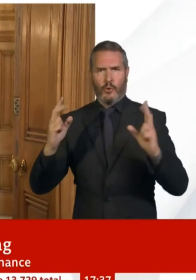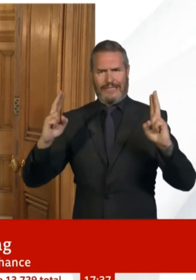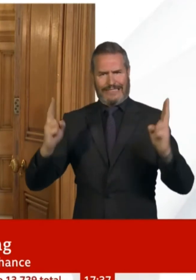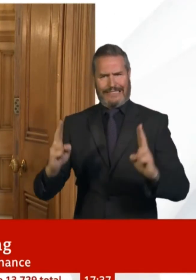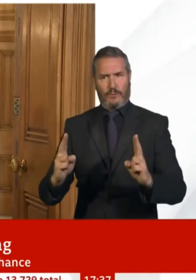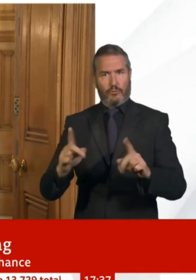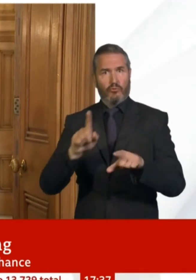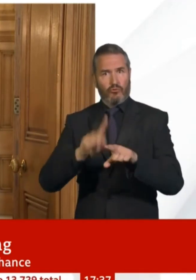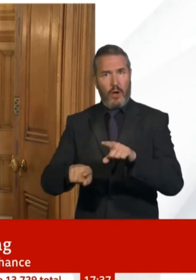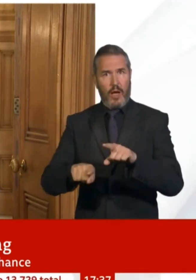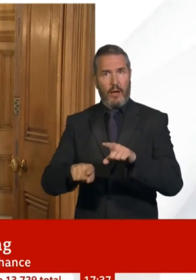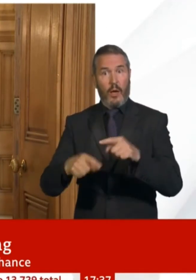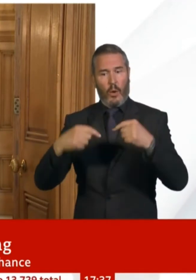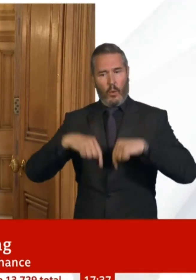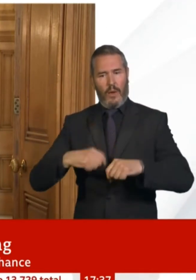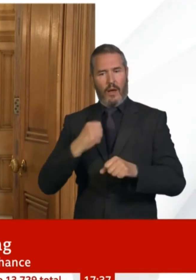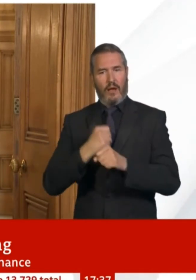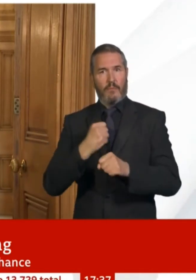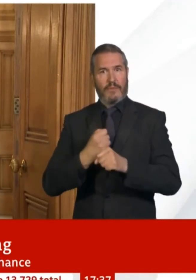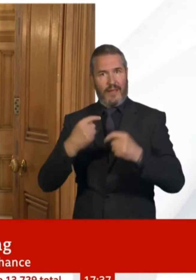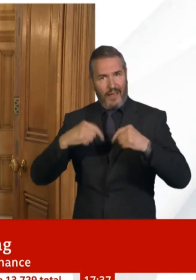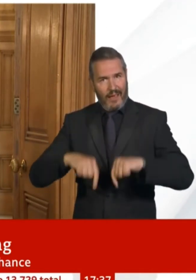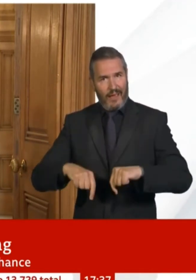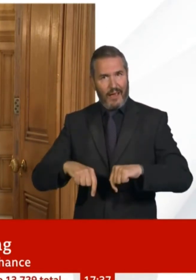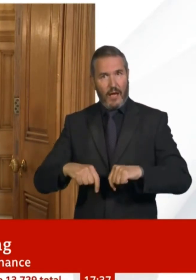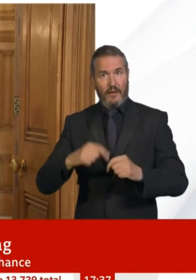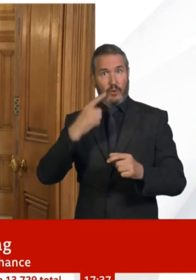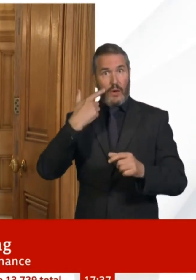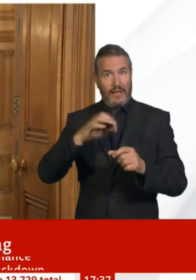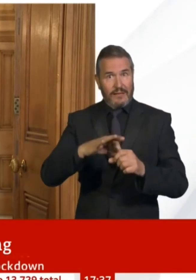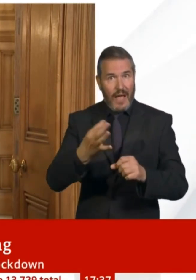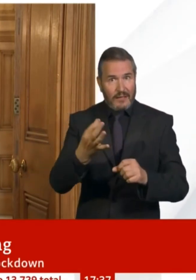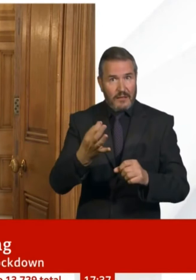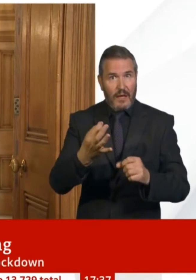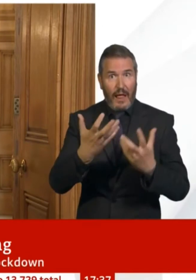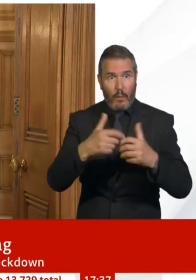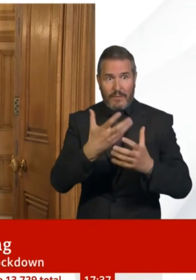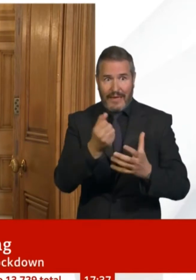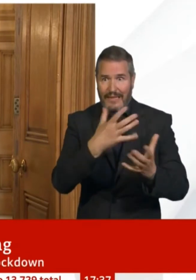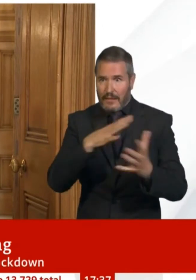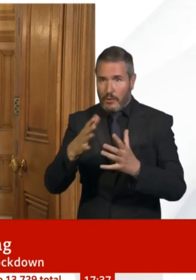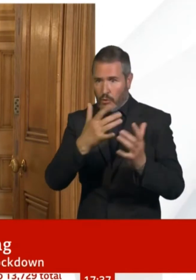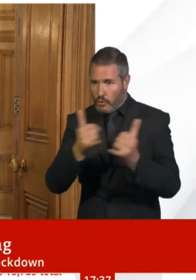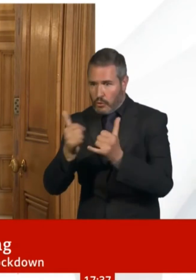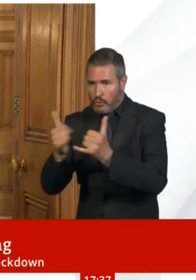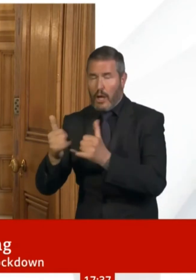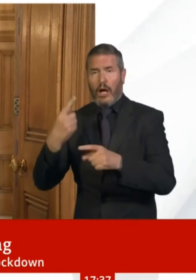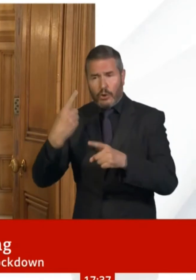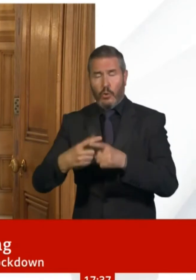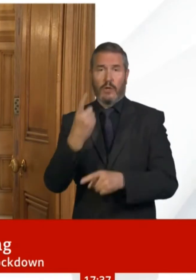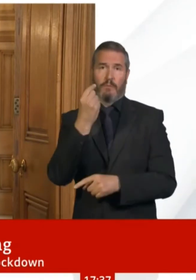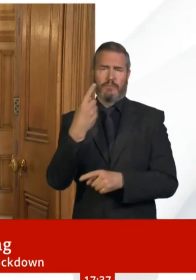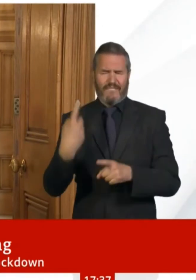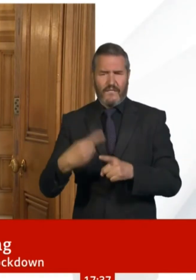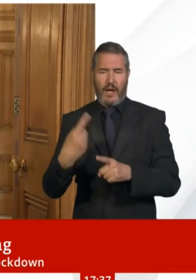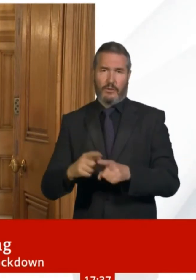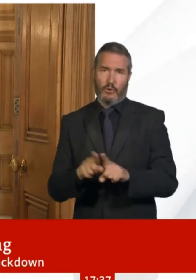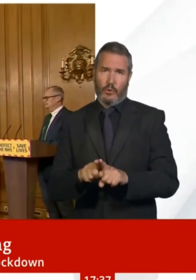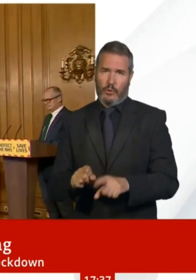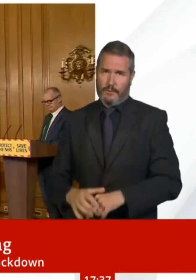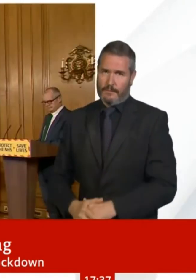overall, that we're there to make sure we've got the measures in place, the testing in place, the equipment in place to deal with it as soon as and as rapidly as